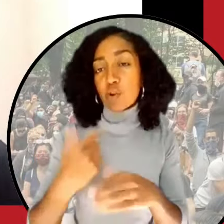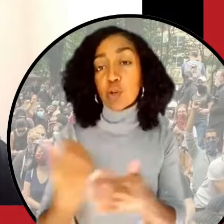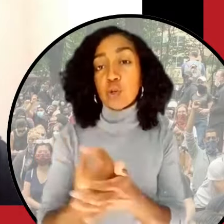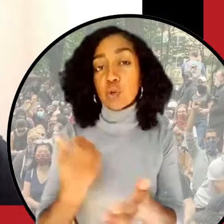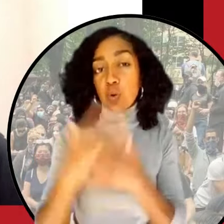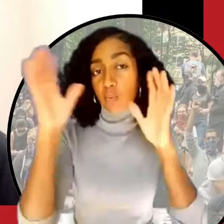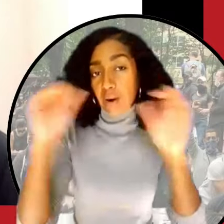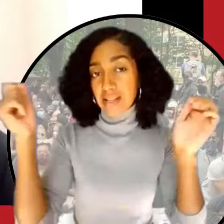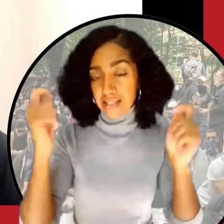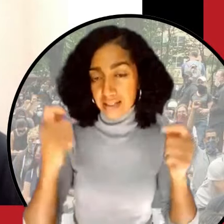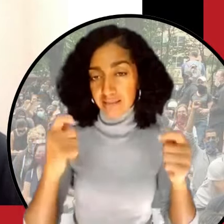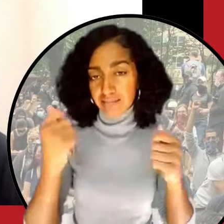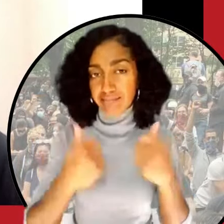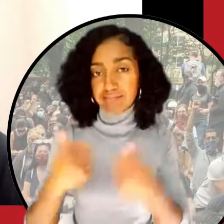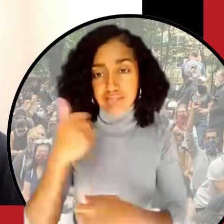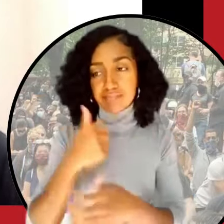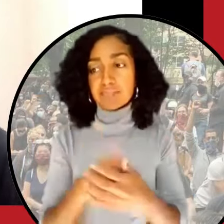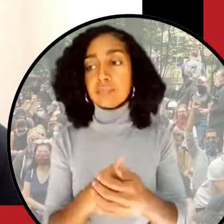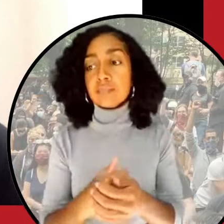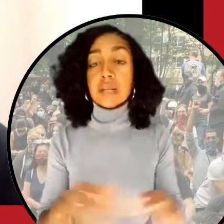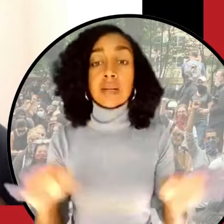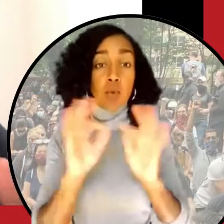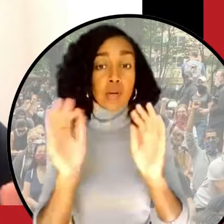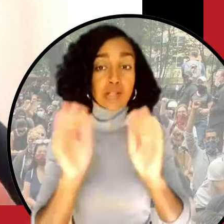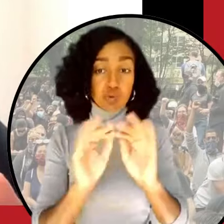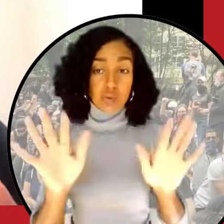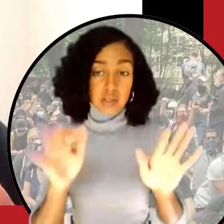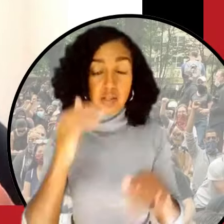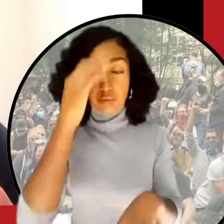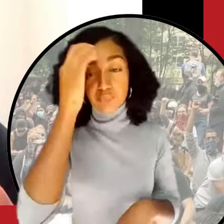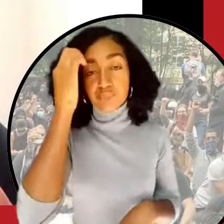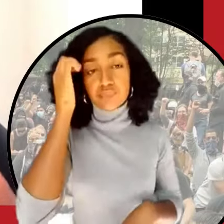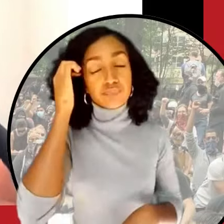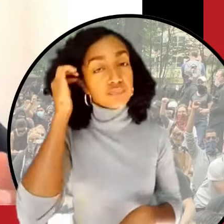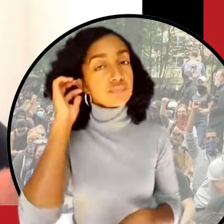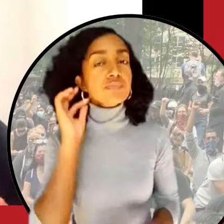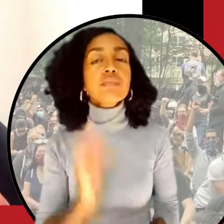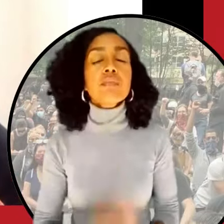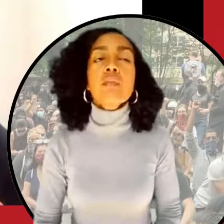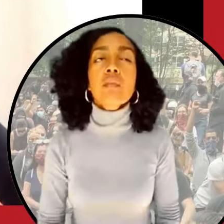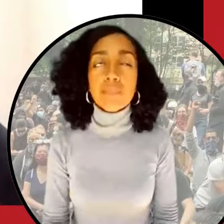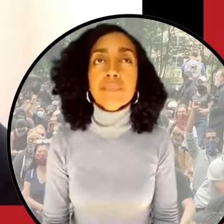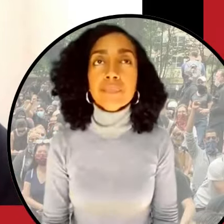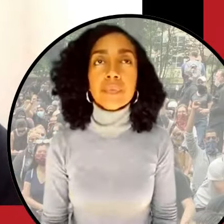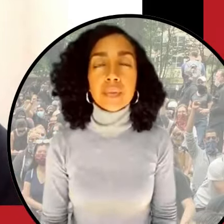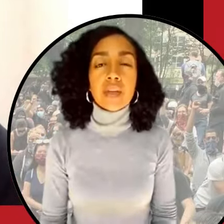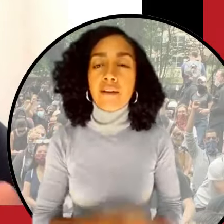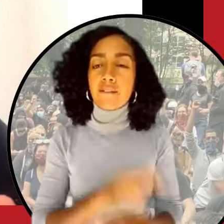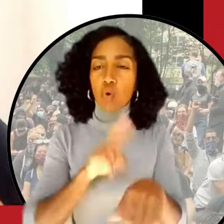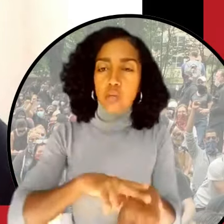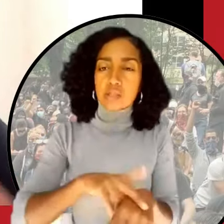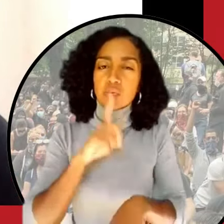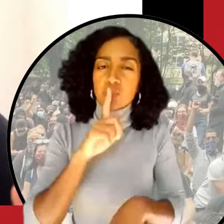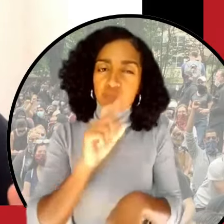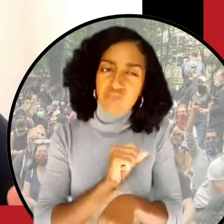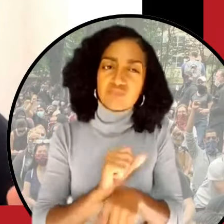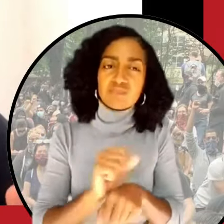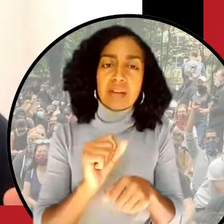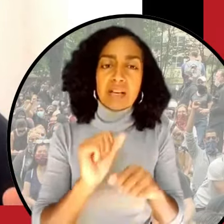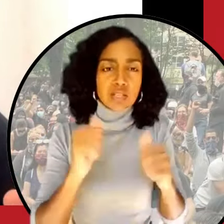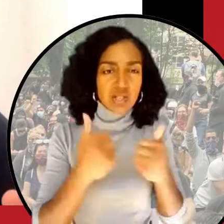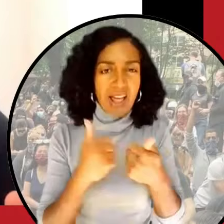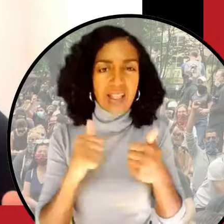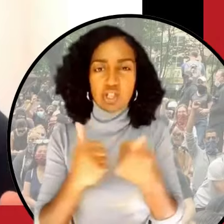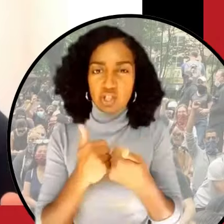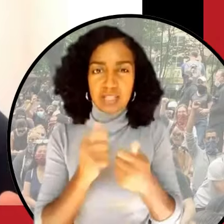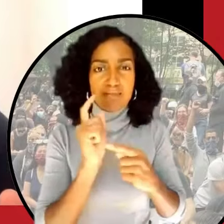should be clear that there's also like some real challenging moments that are going to be ahead regardless